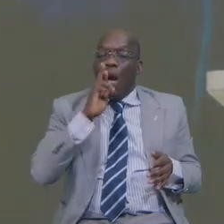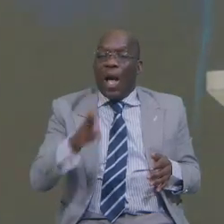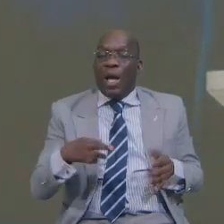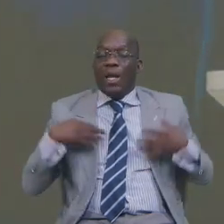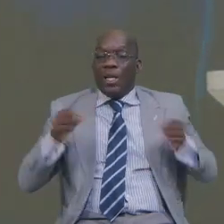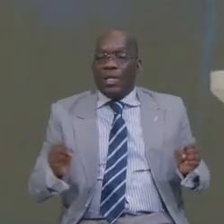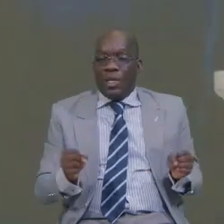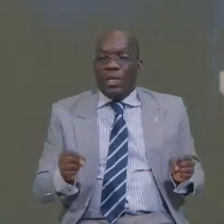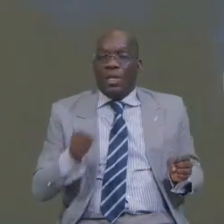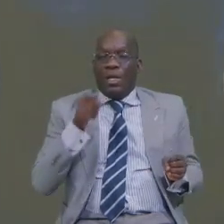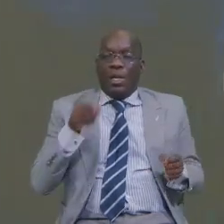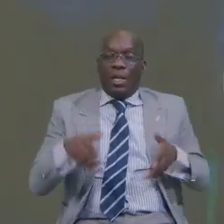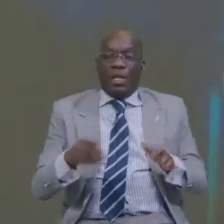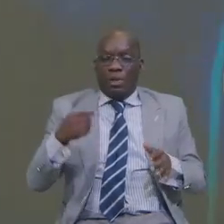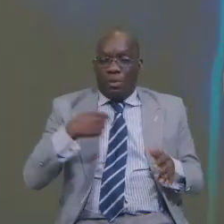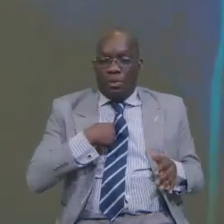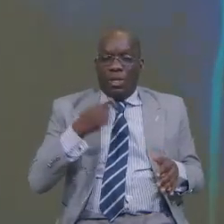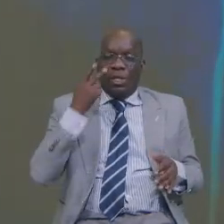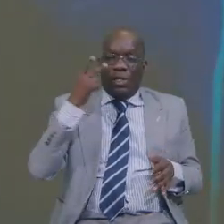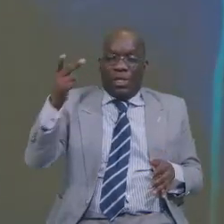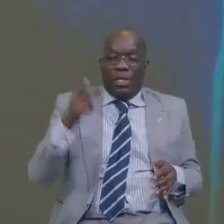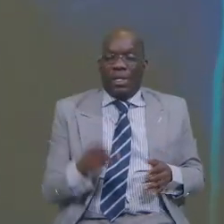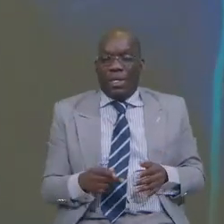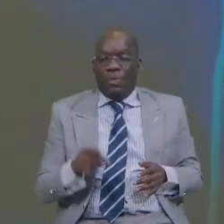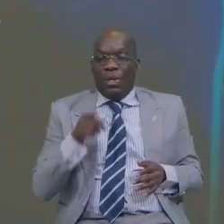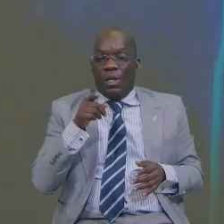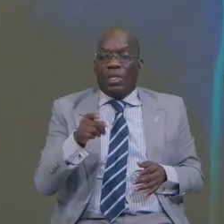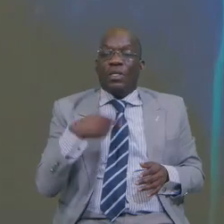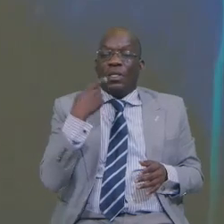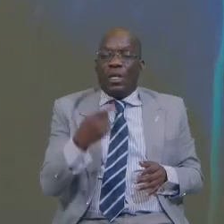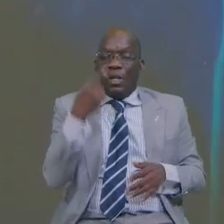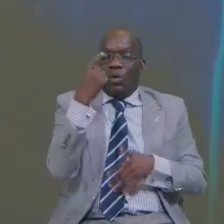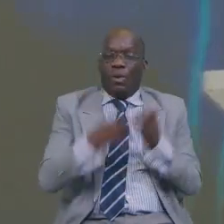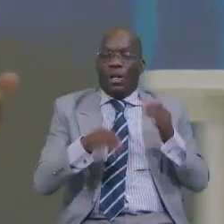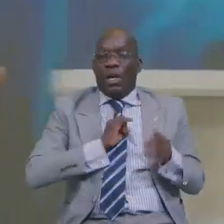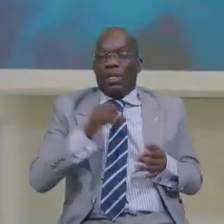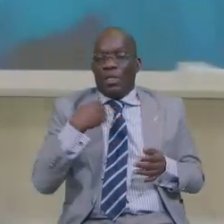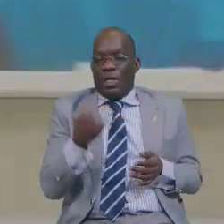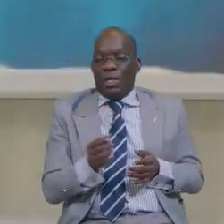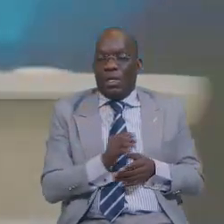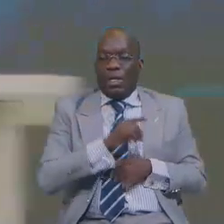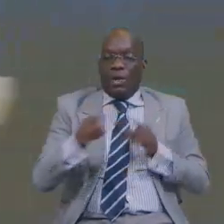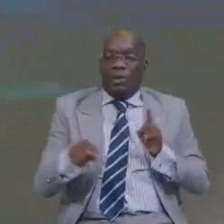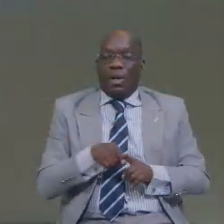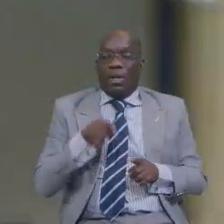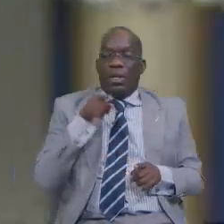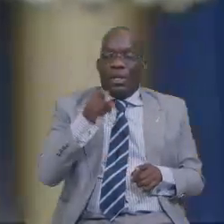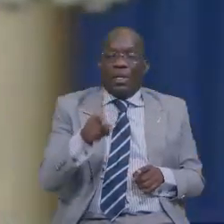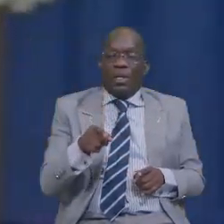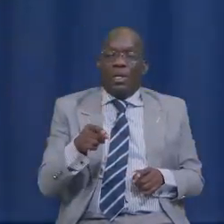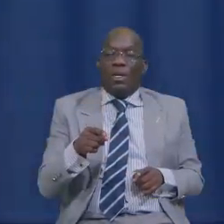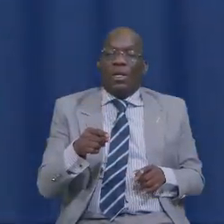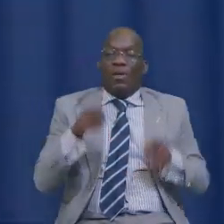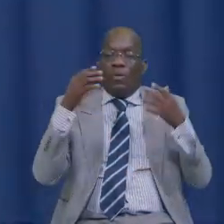Let me see. And so he repeated what I said. And when he did, that person raised up his